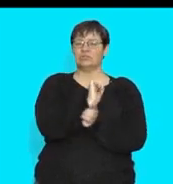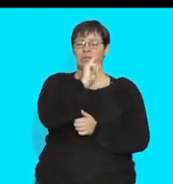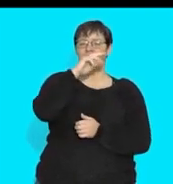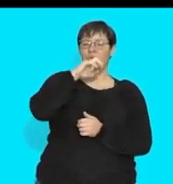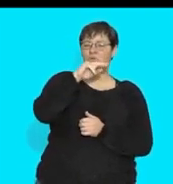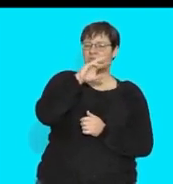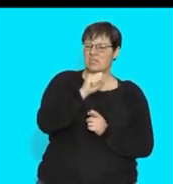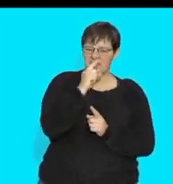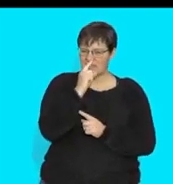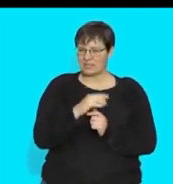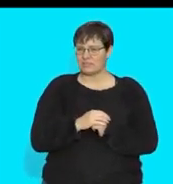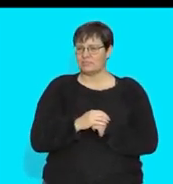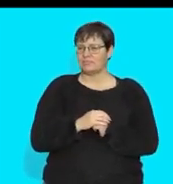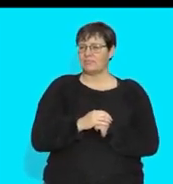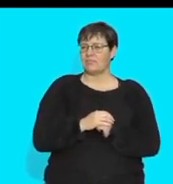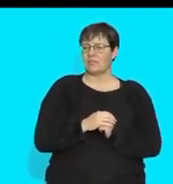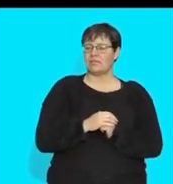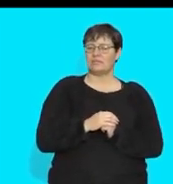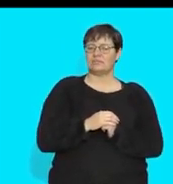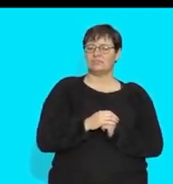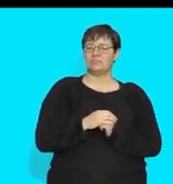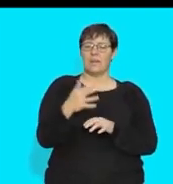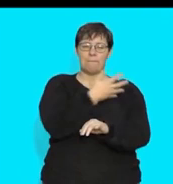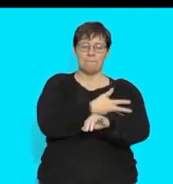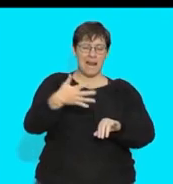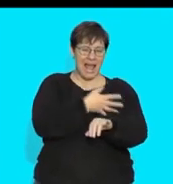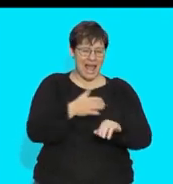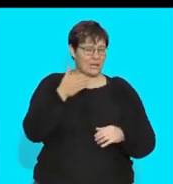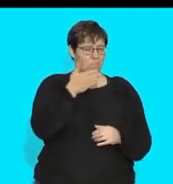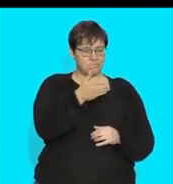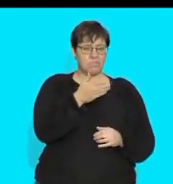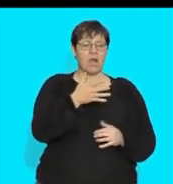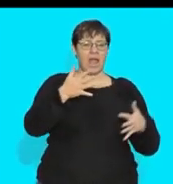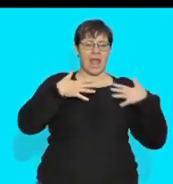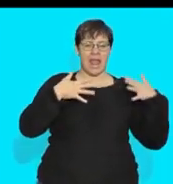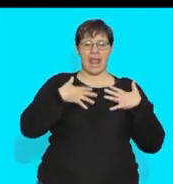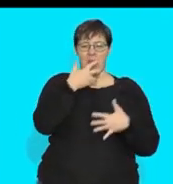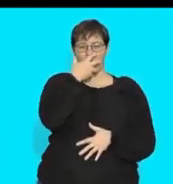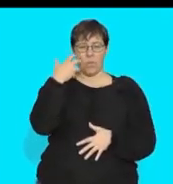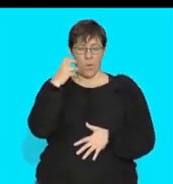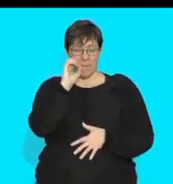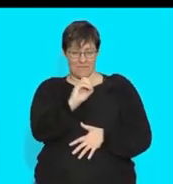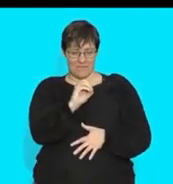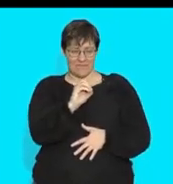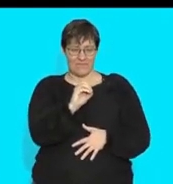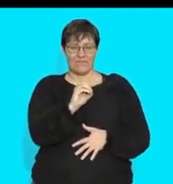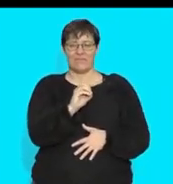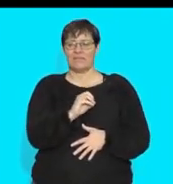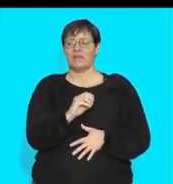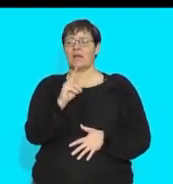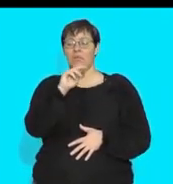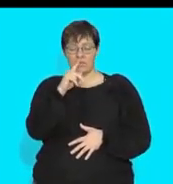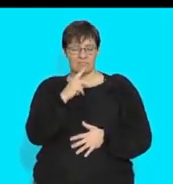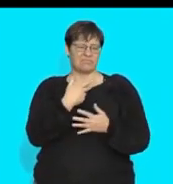the mucus. We said there was a lot of blood to warm the air, and also the mucus